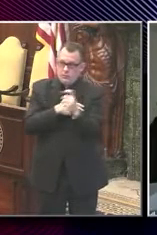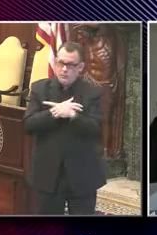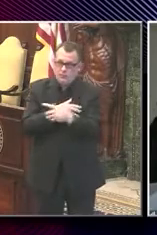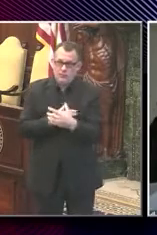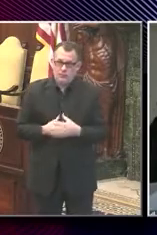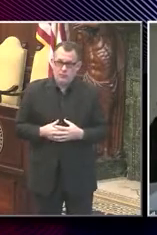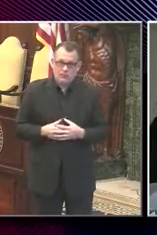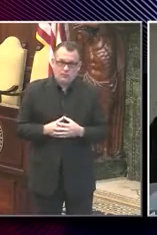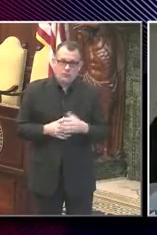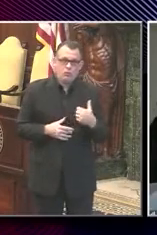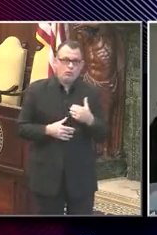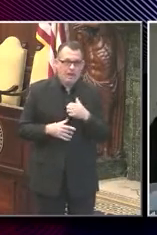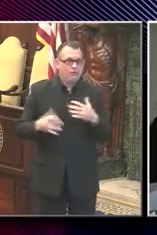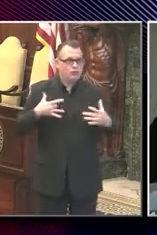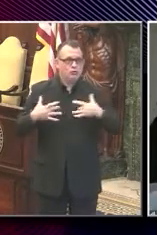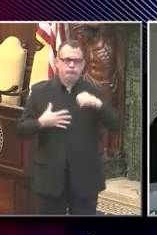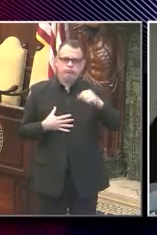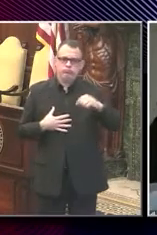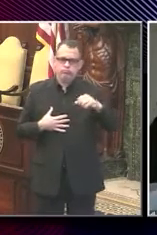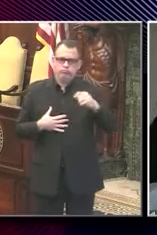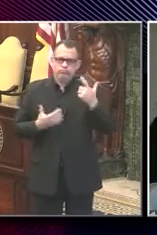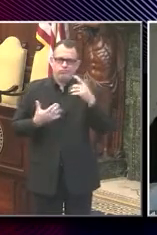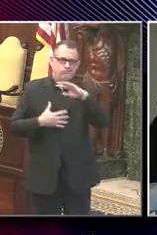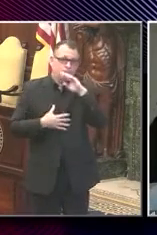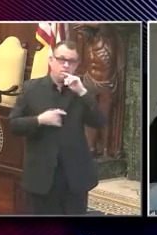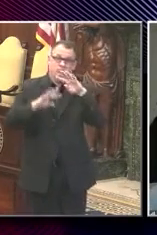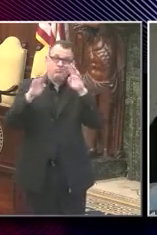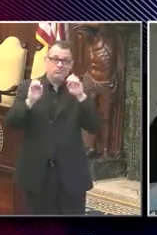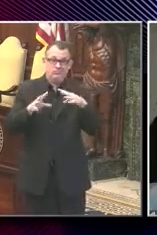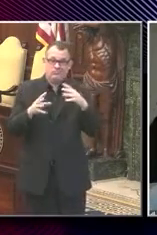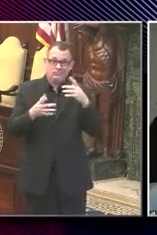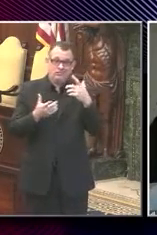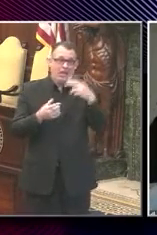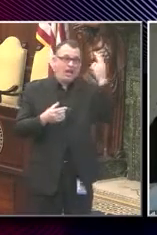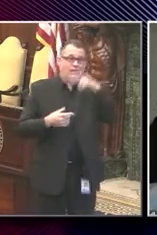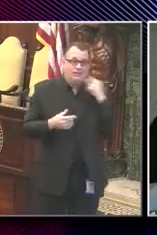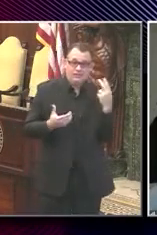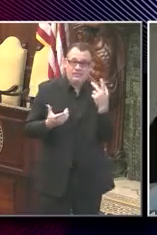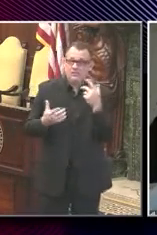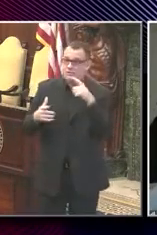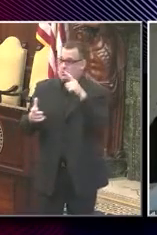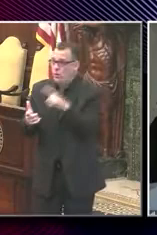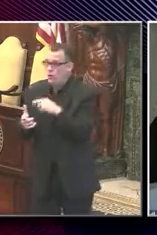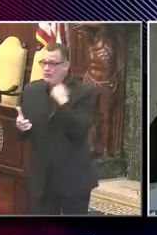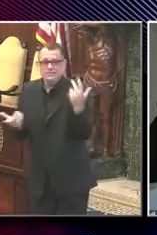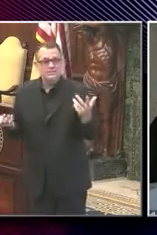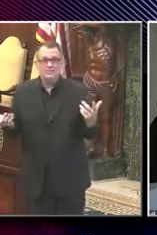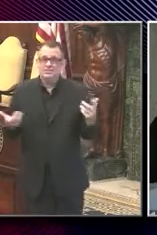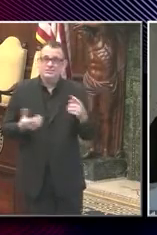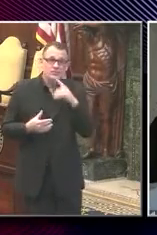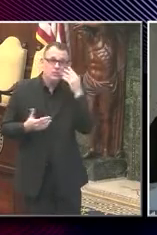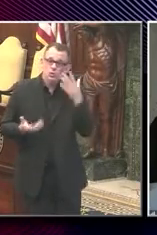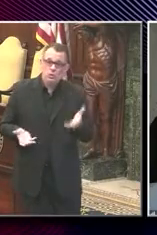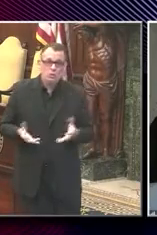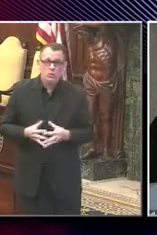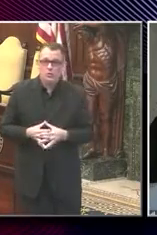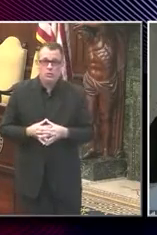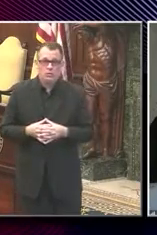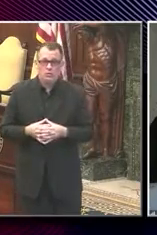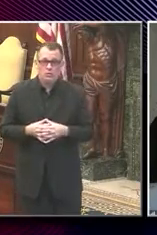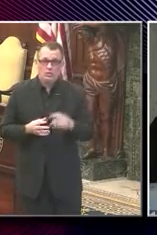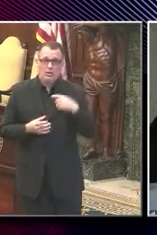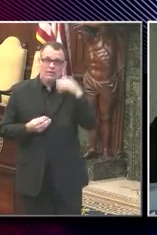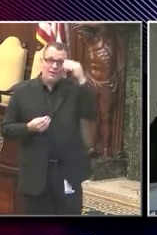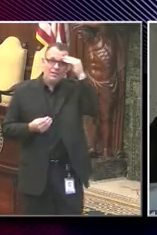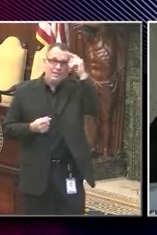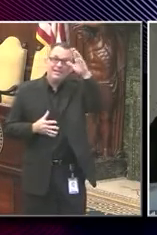that. I think it's really unknown how much risk there's going to be in public transit. There's a lot of theory you can put out there,